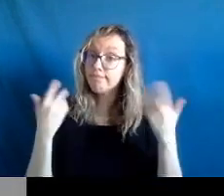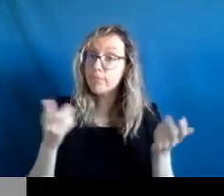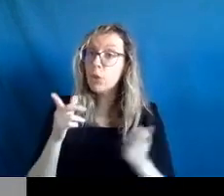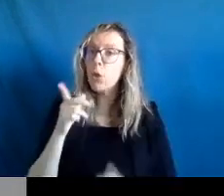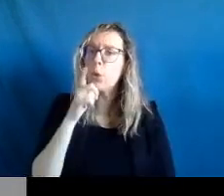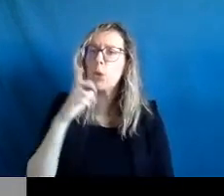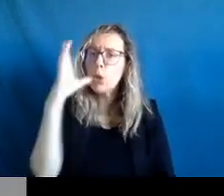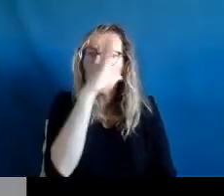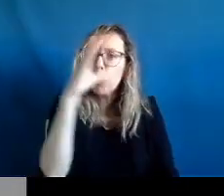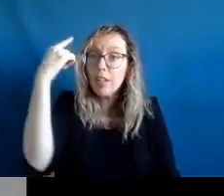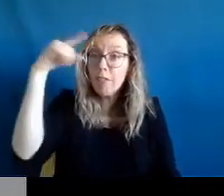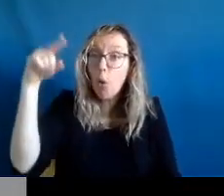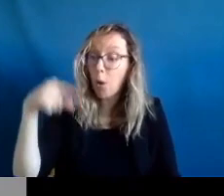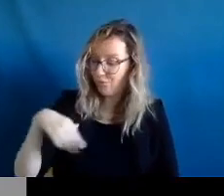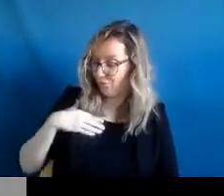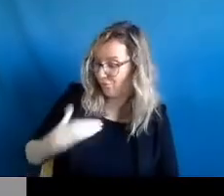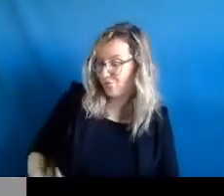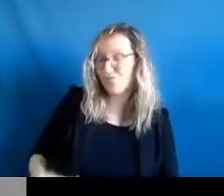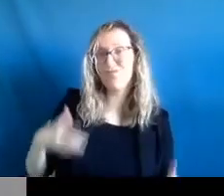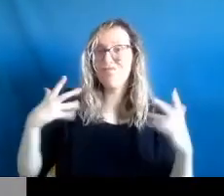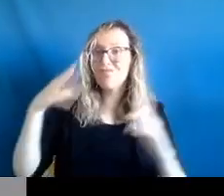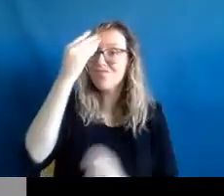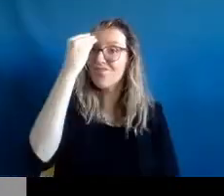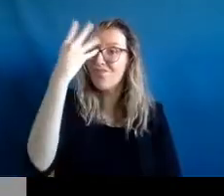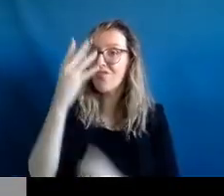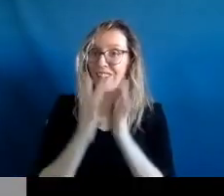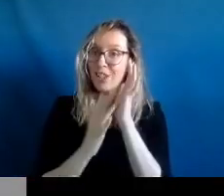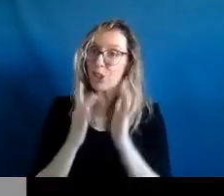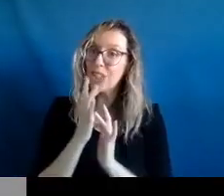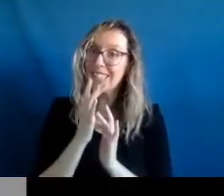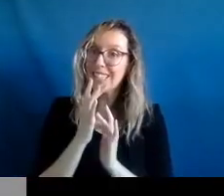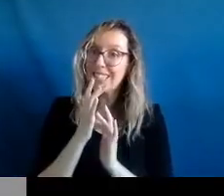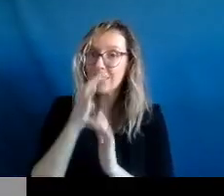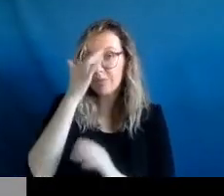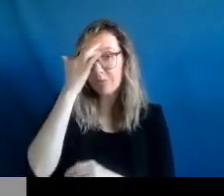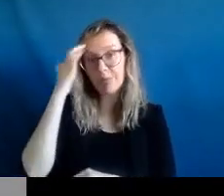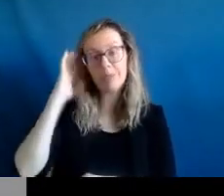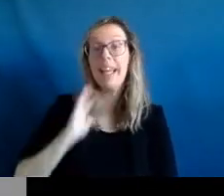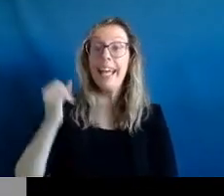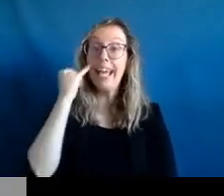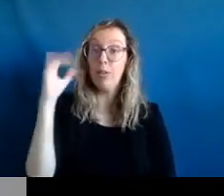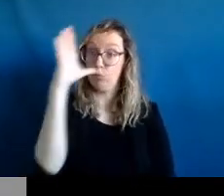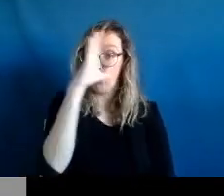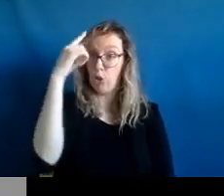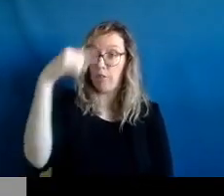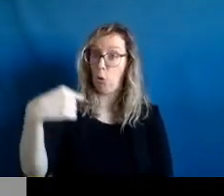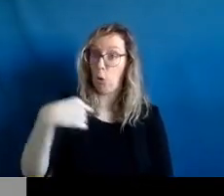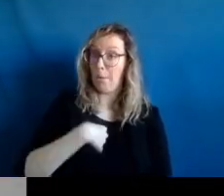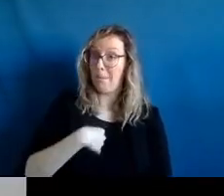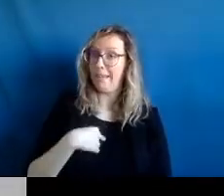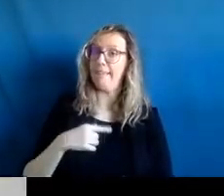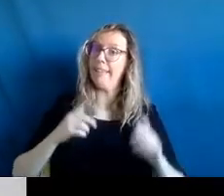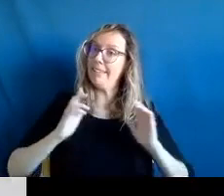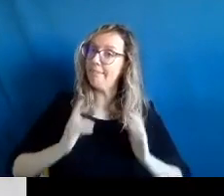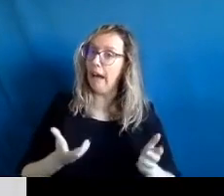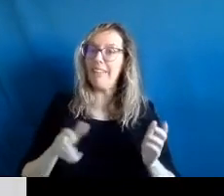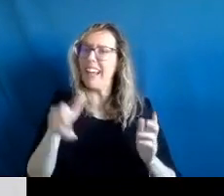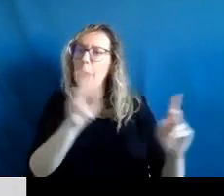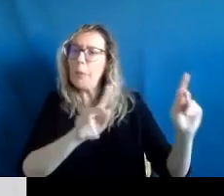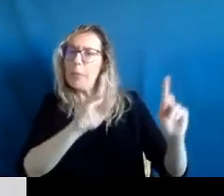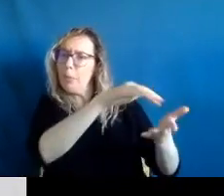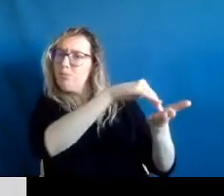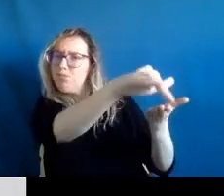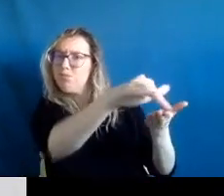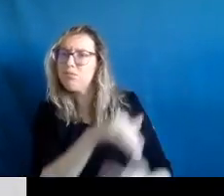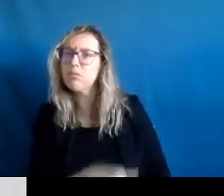told you, I am. If you are looking for me, then let these people go." This